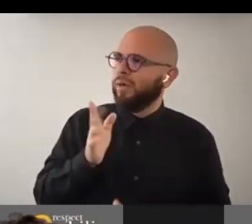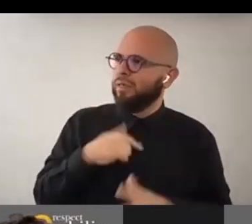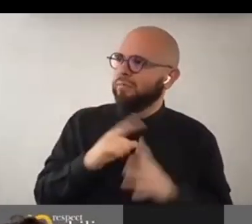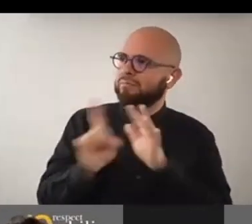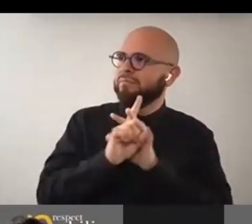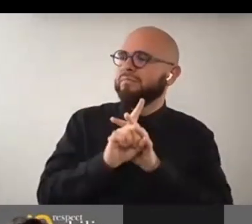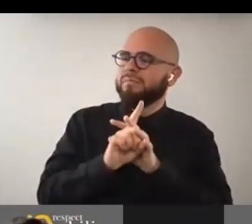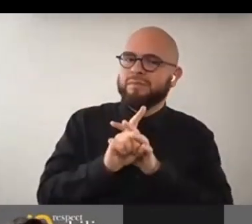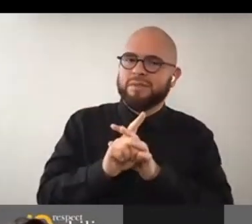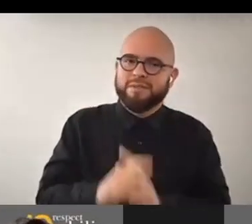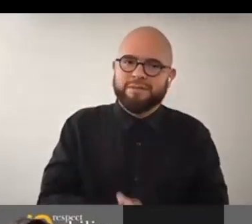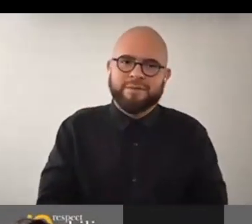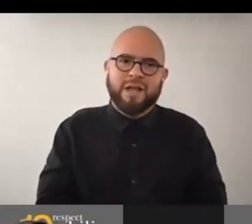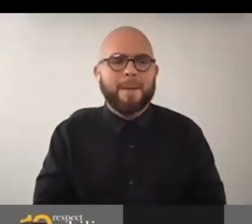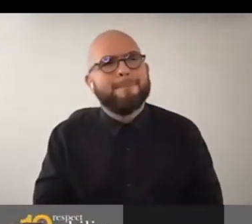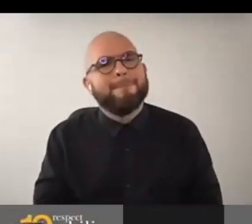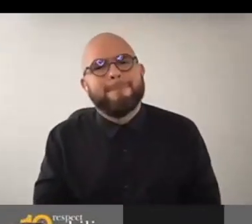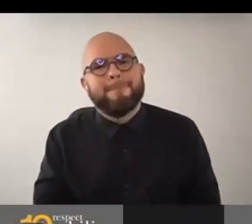think